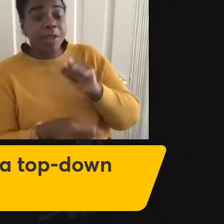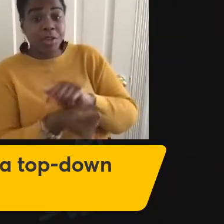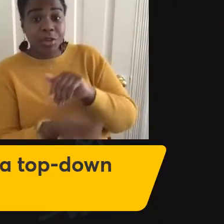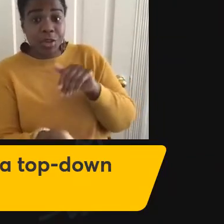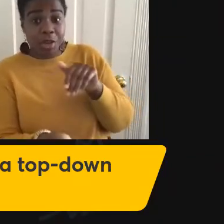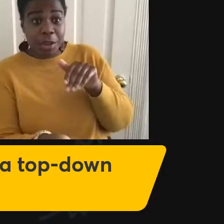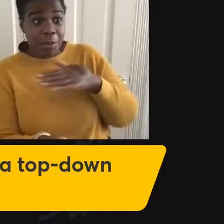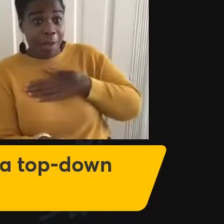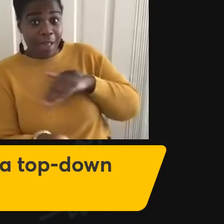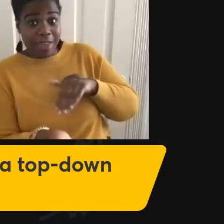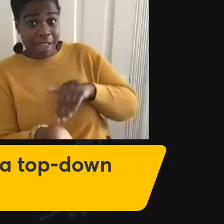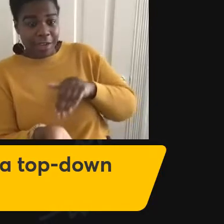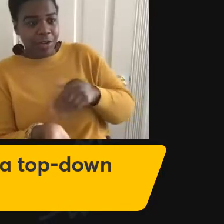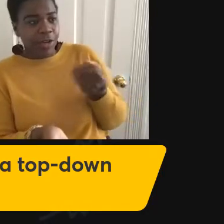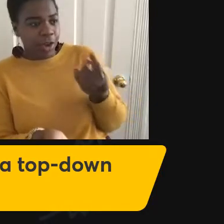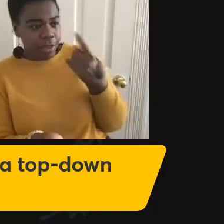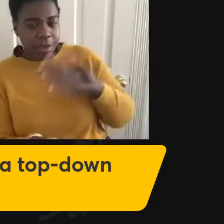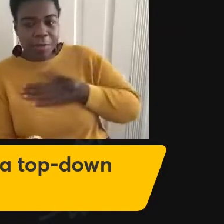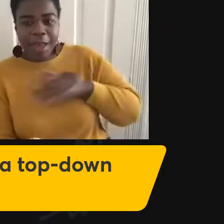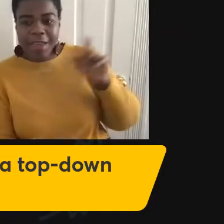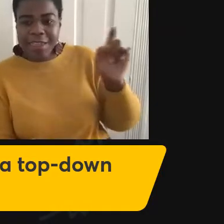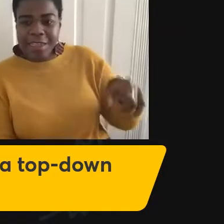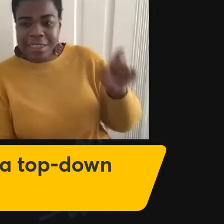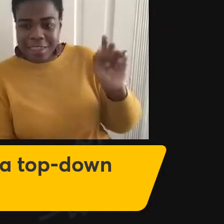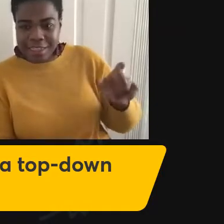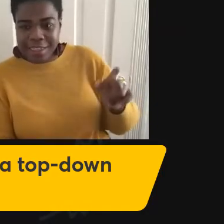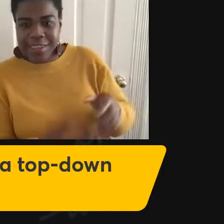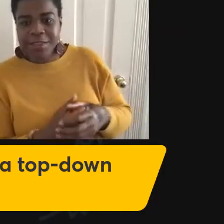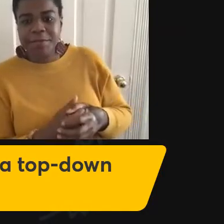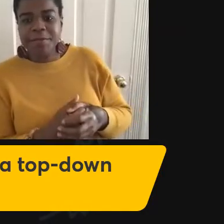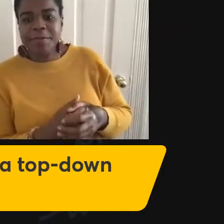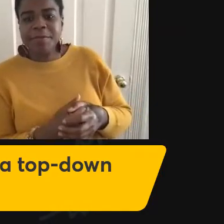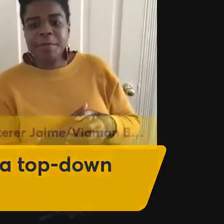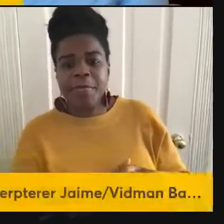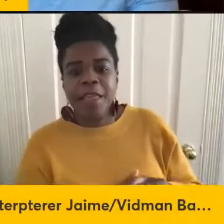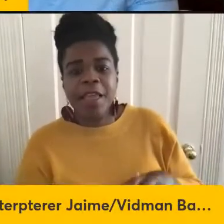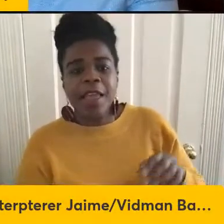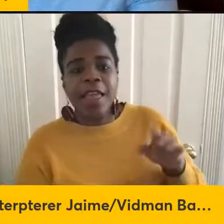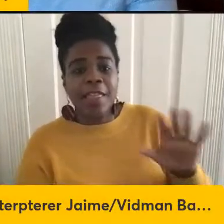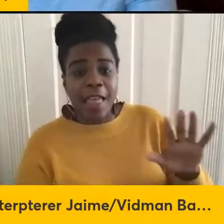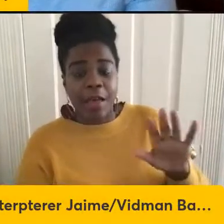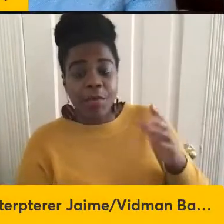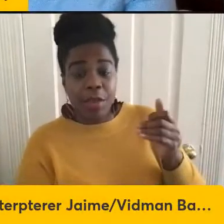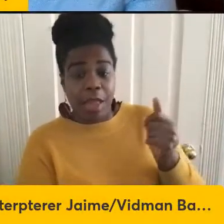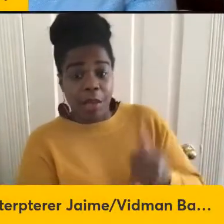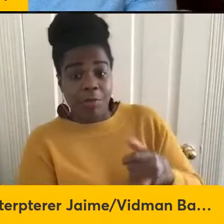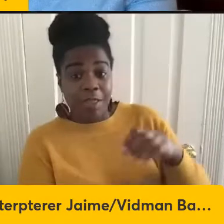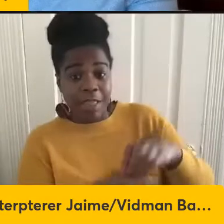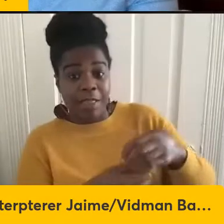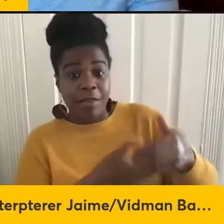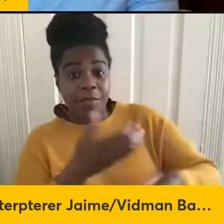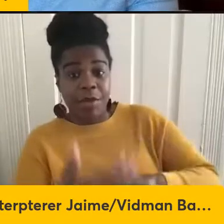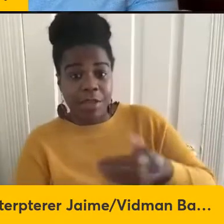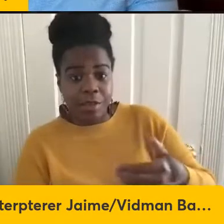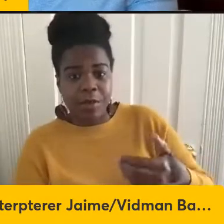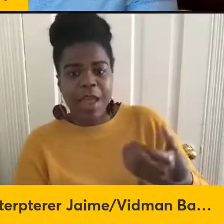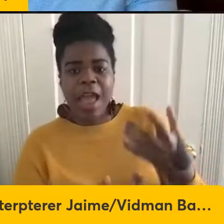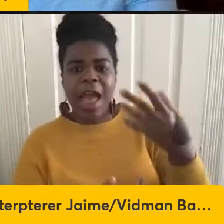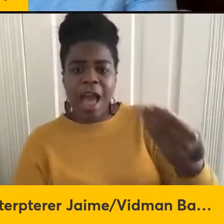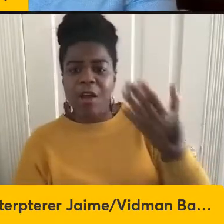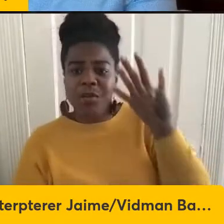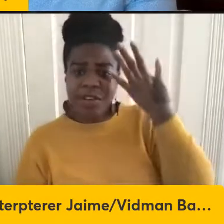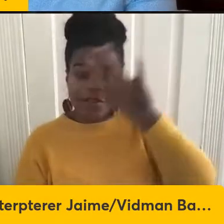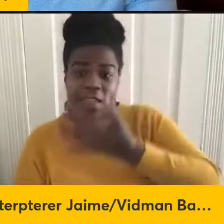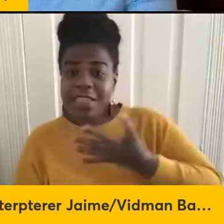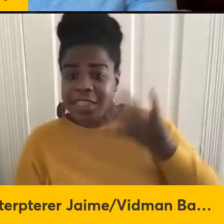a patient advocate will work to help me in that process as well. But outward facing, I feel like